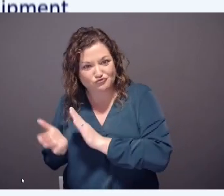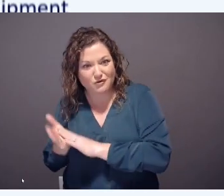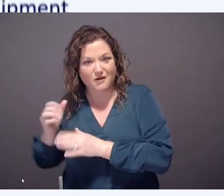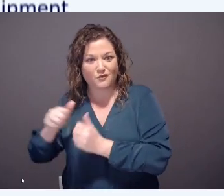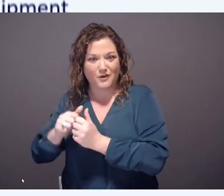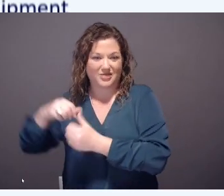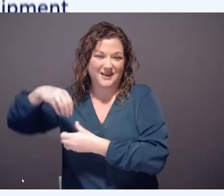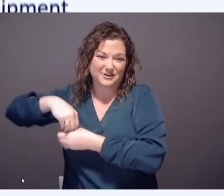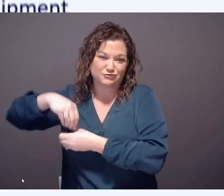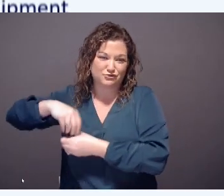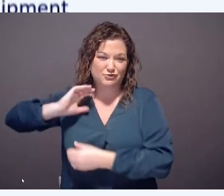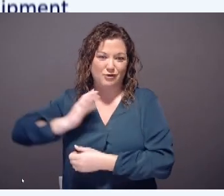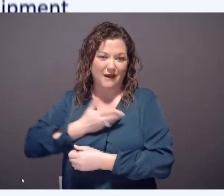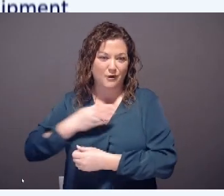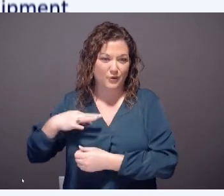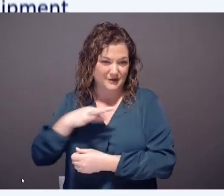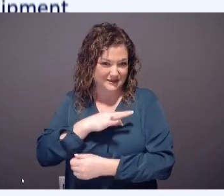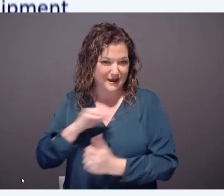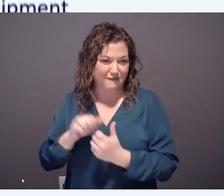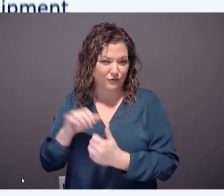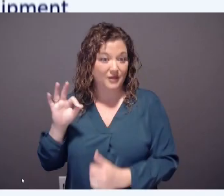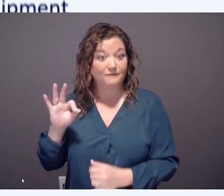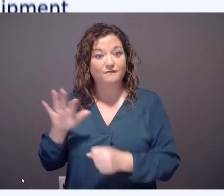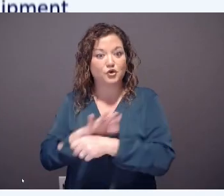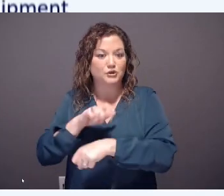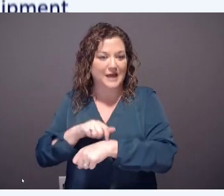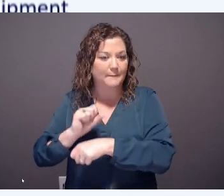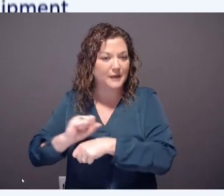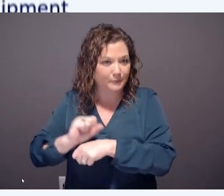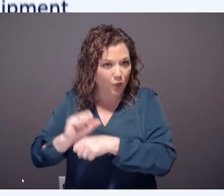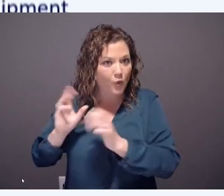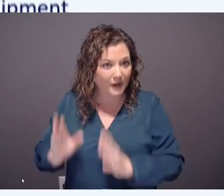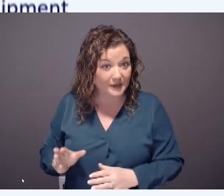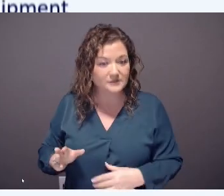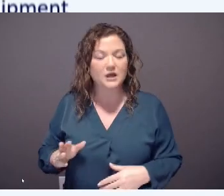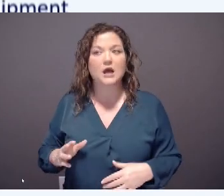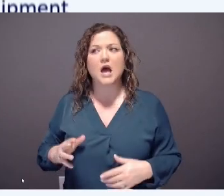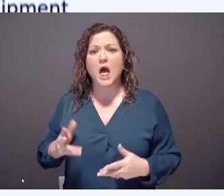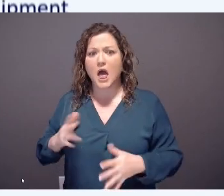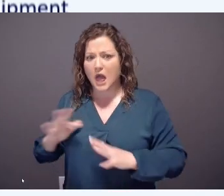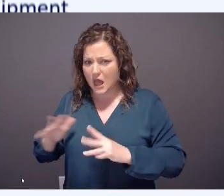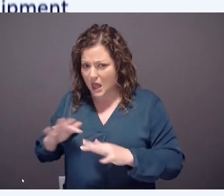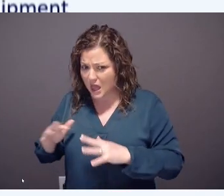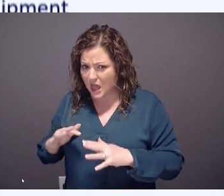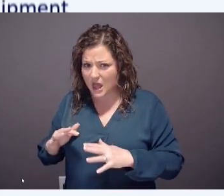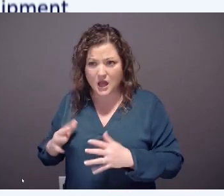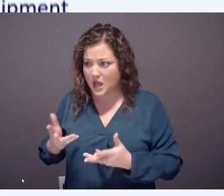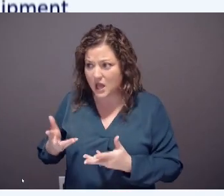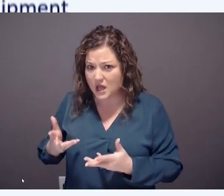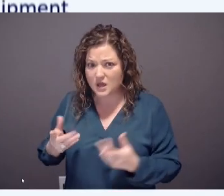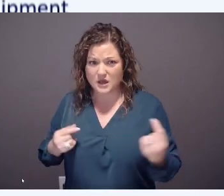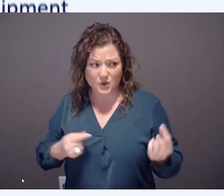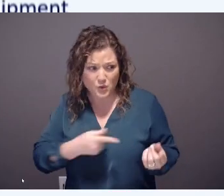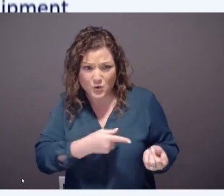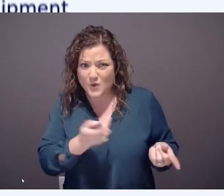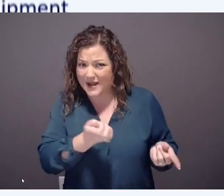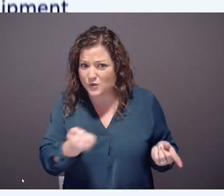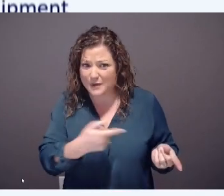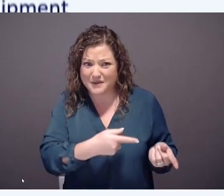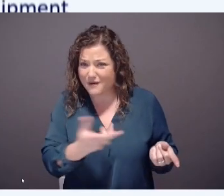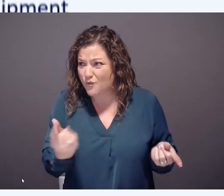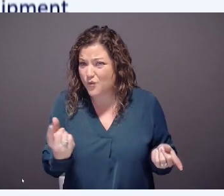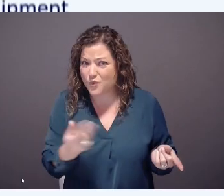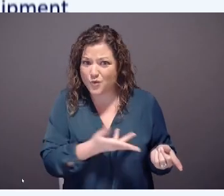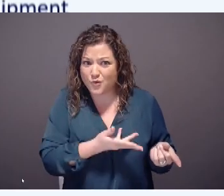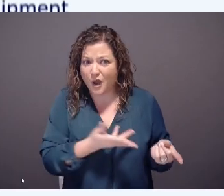staff, with FTEs, right? Well, as we started working through this, that was a sticking point. What are we going to do with this equipment that we've purchased that's, you know, already